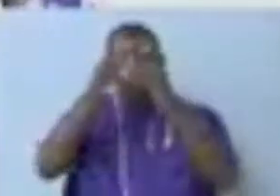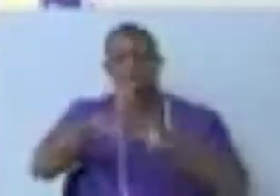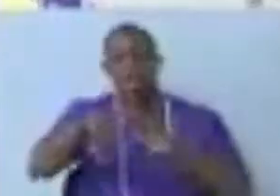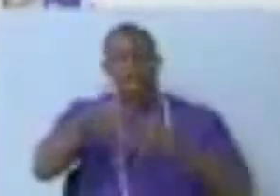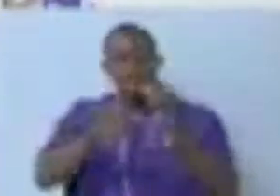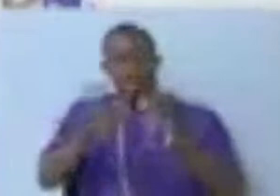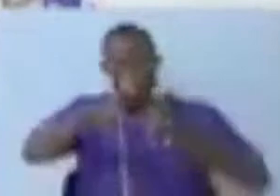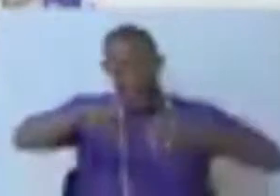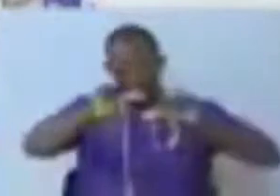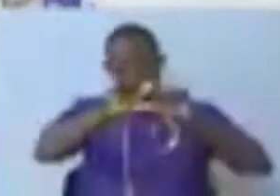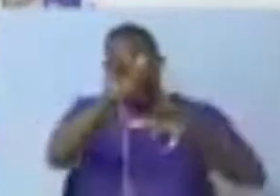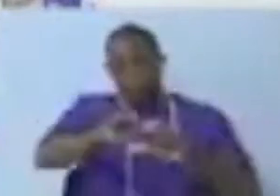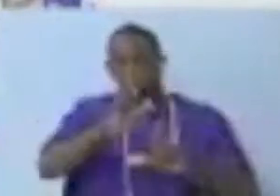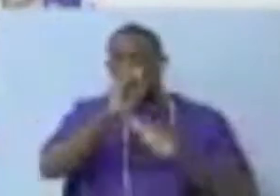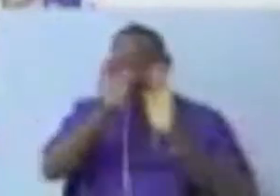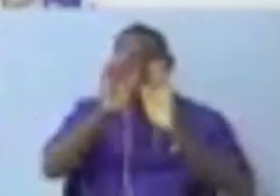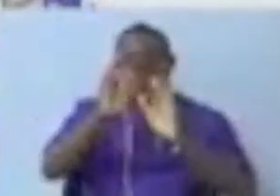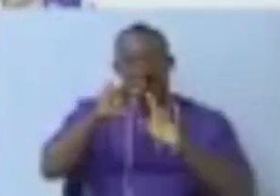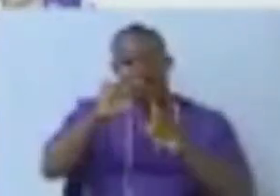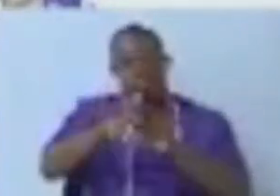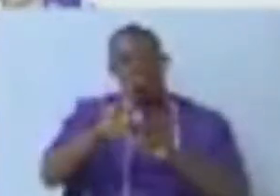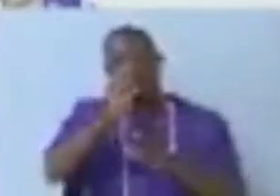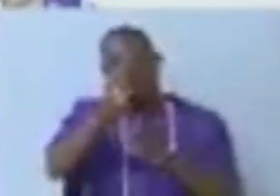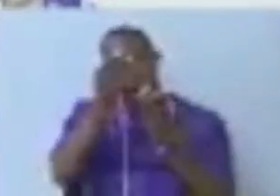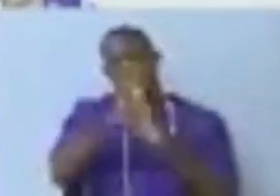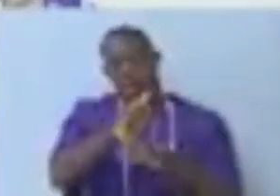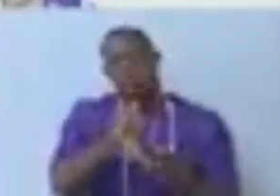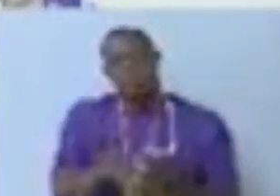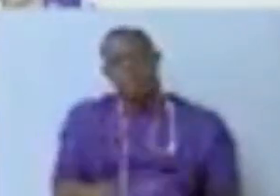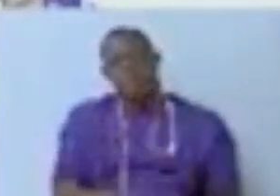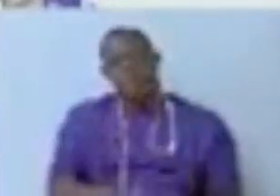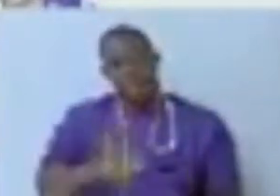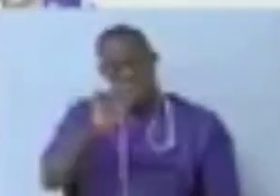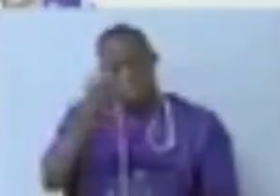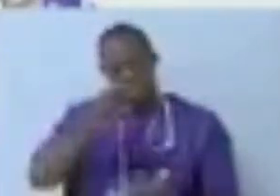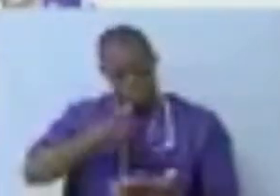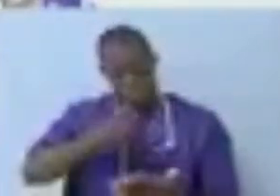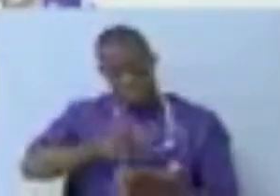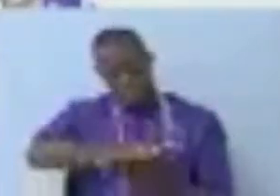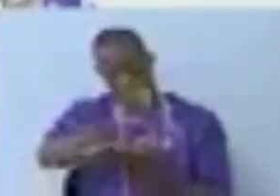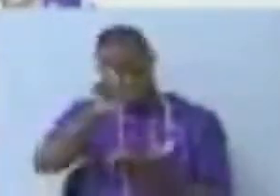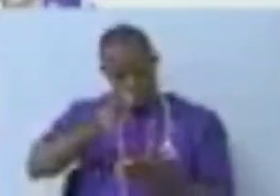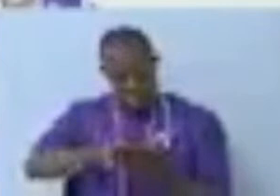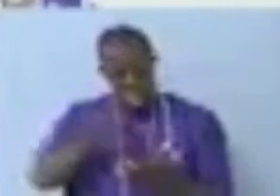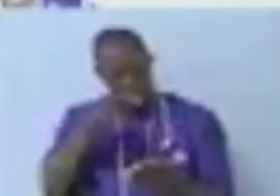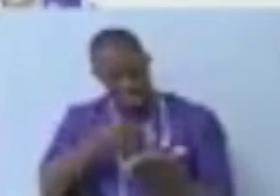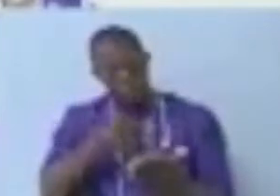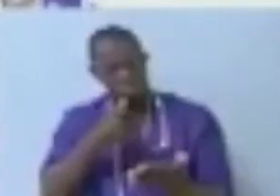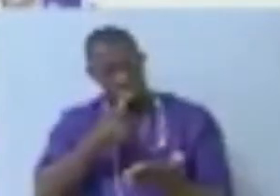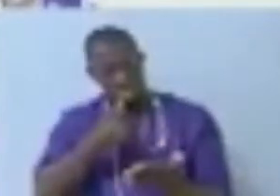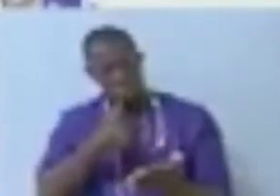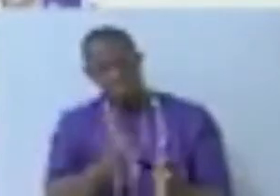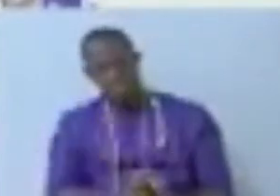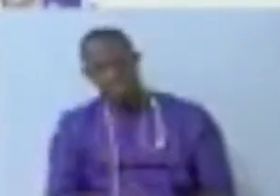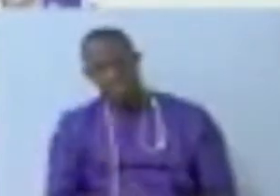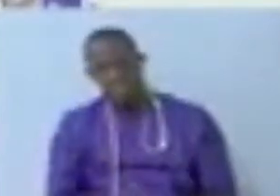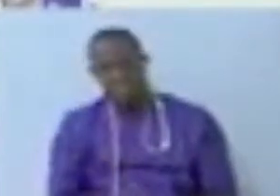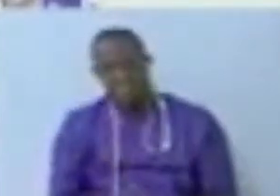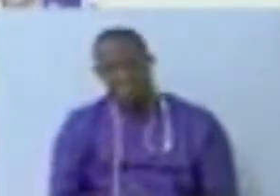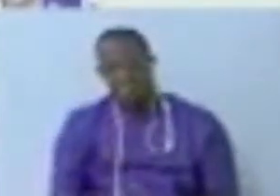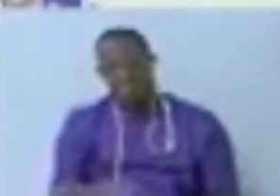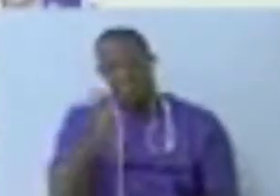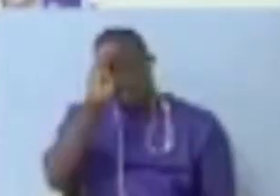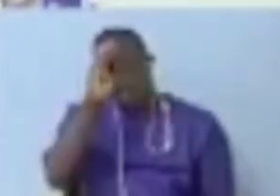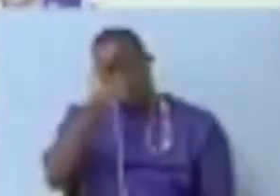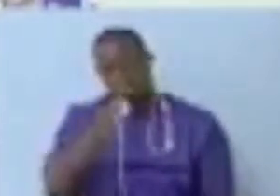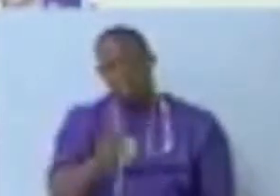ko meran ko nyanne falale. Yes, I signed this. Thank you.